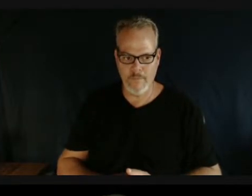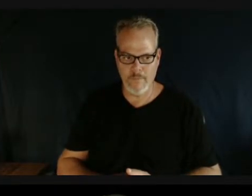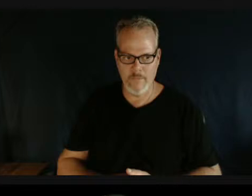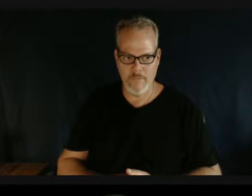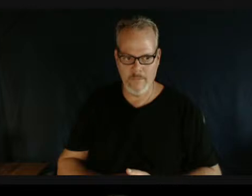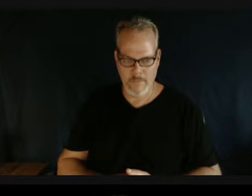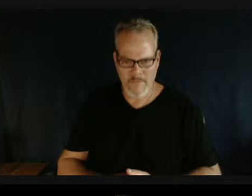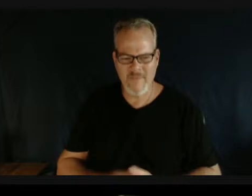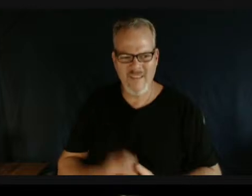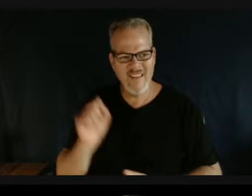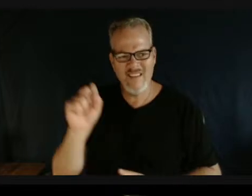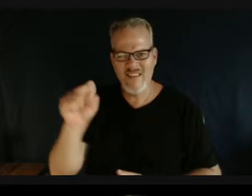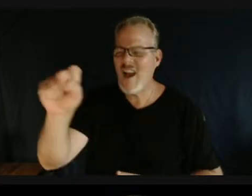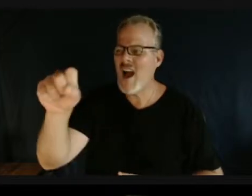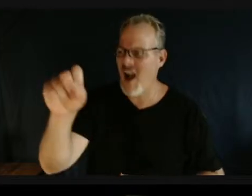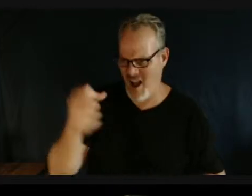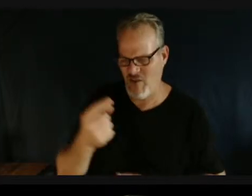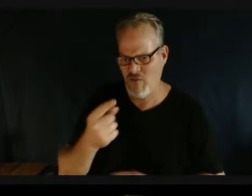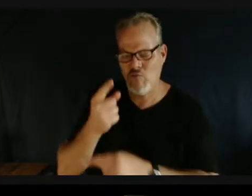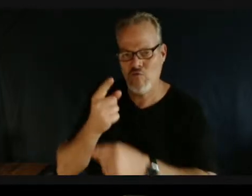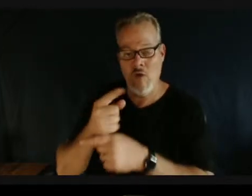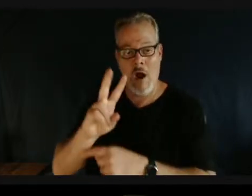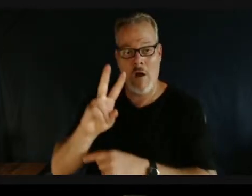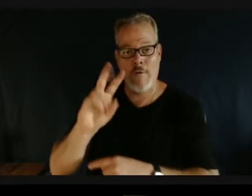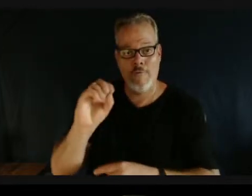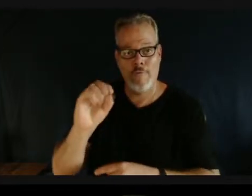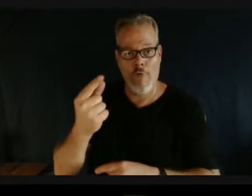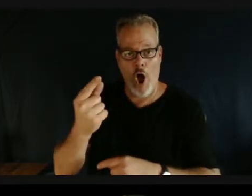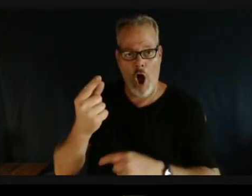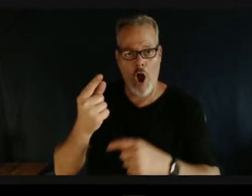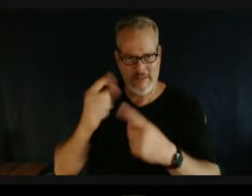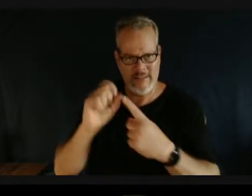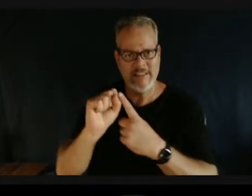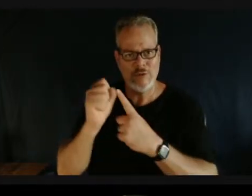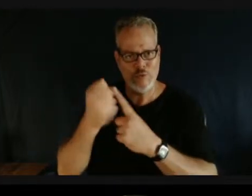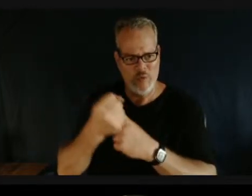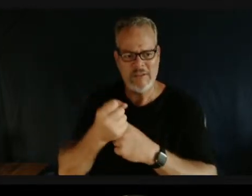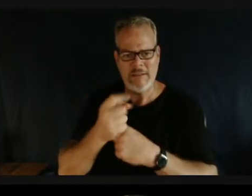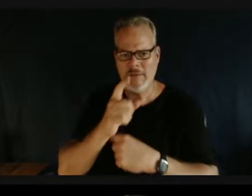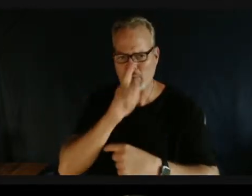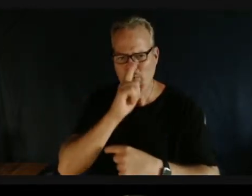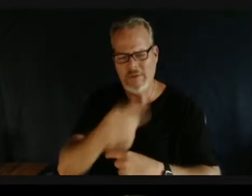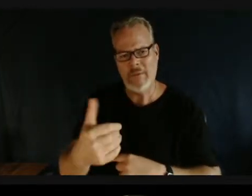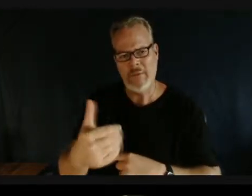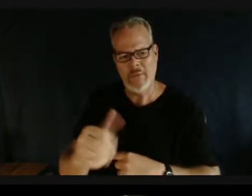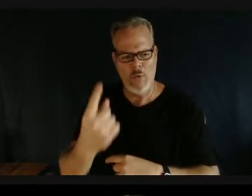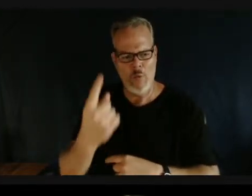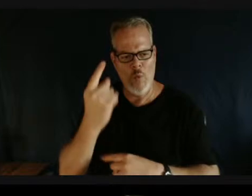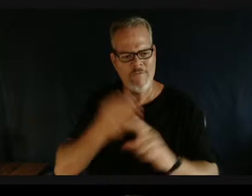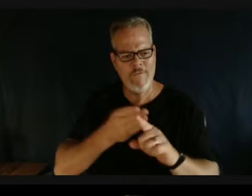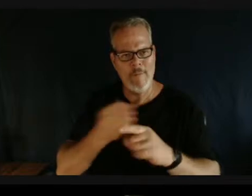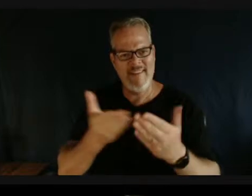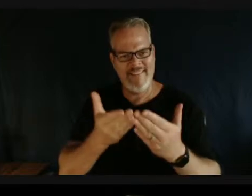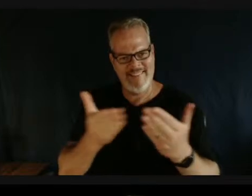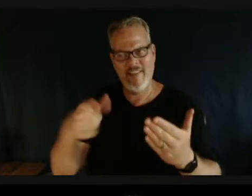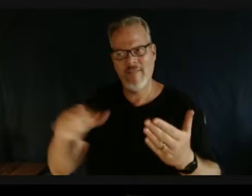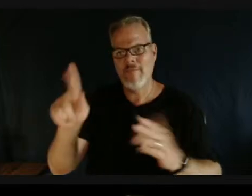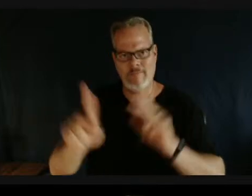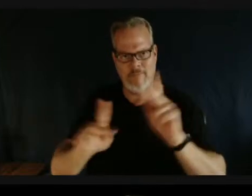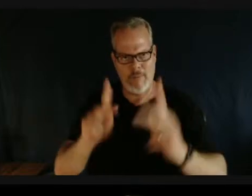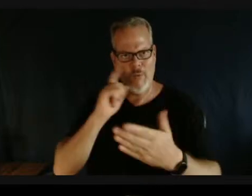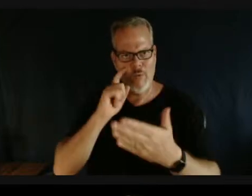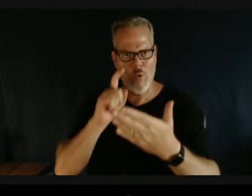Yeah, I mean, the fog conditions have really been kind of the main thing that people are noticing, right? And it's